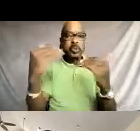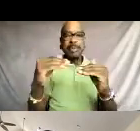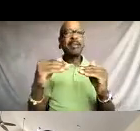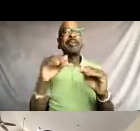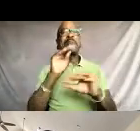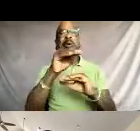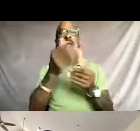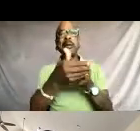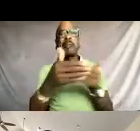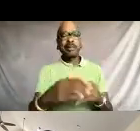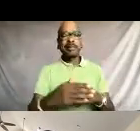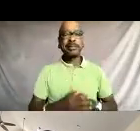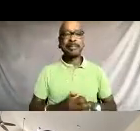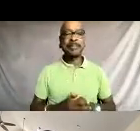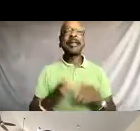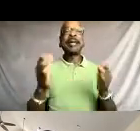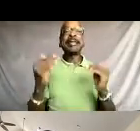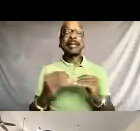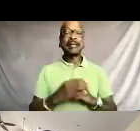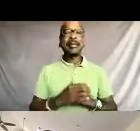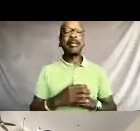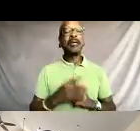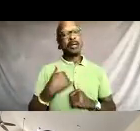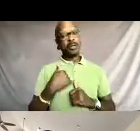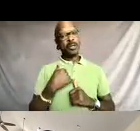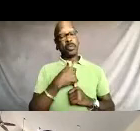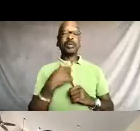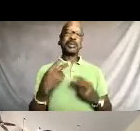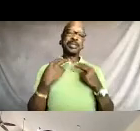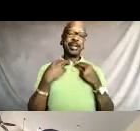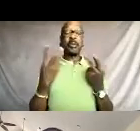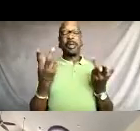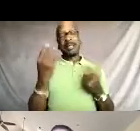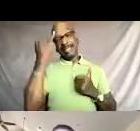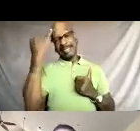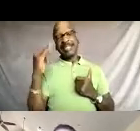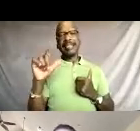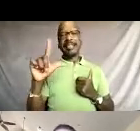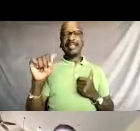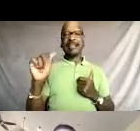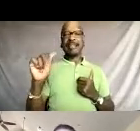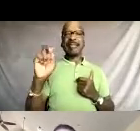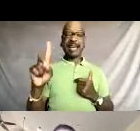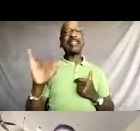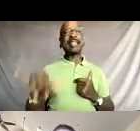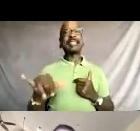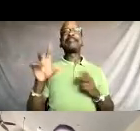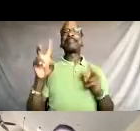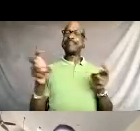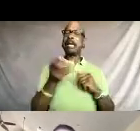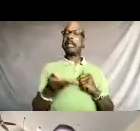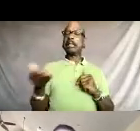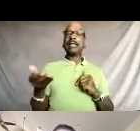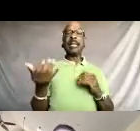But we're stuck in this place, right, where the idea that land is a thing is still very pervasive. which makes sense.